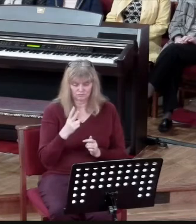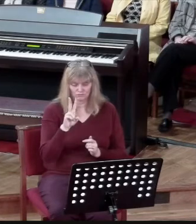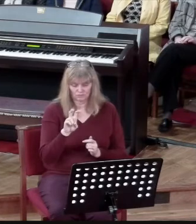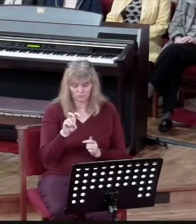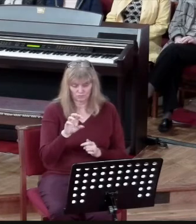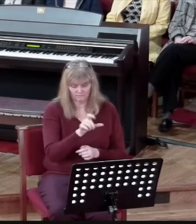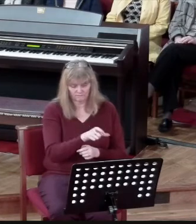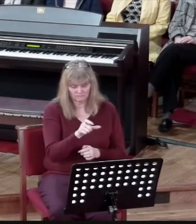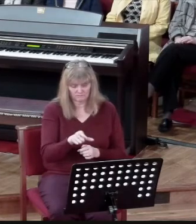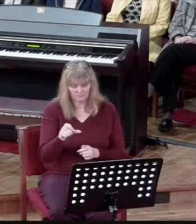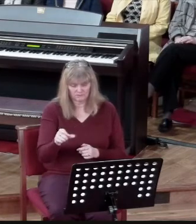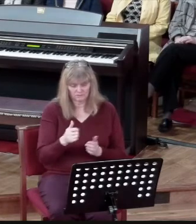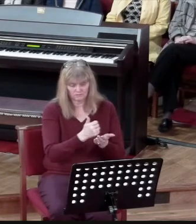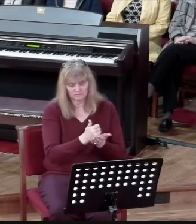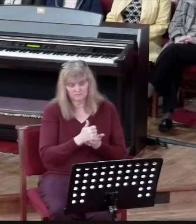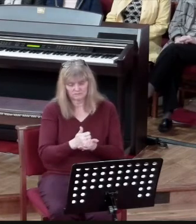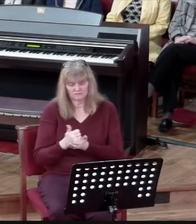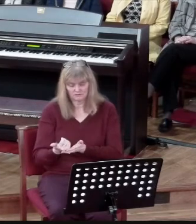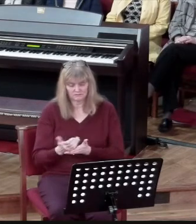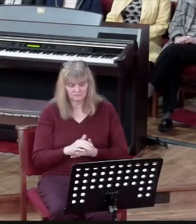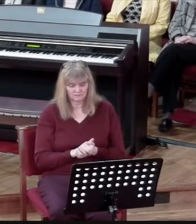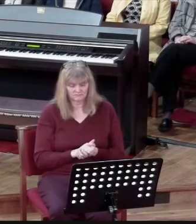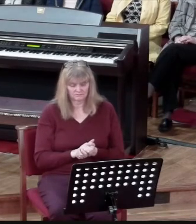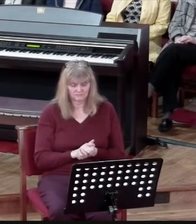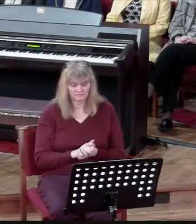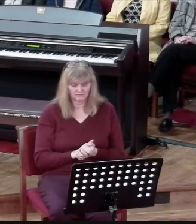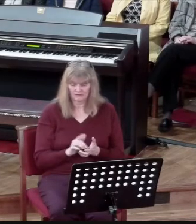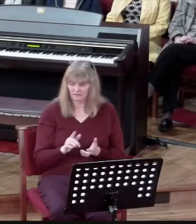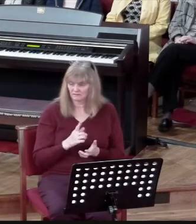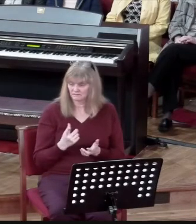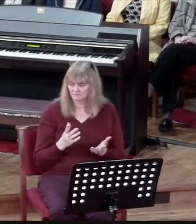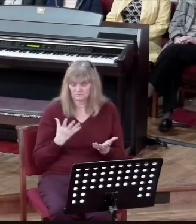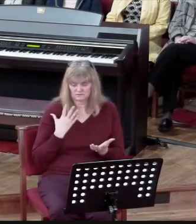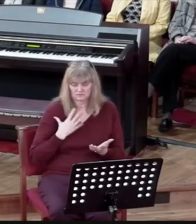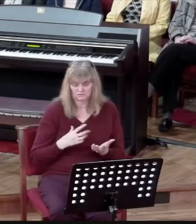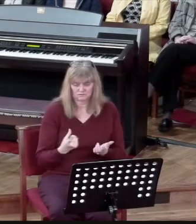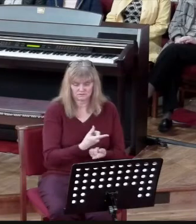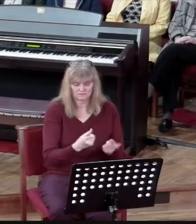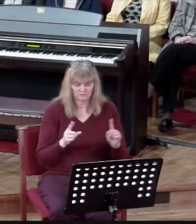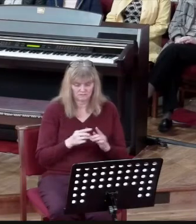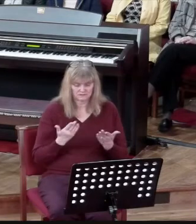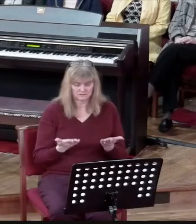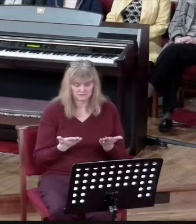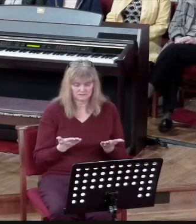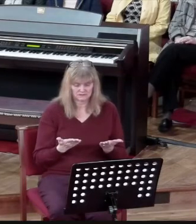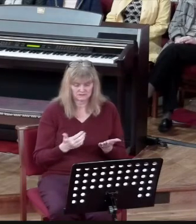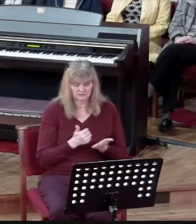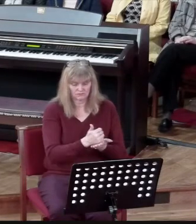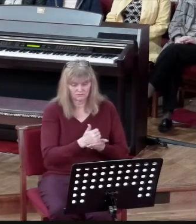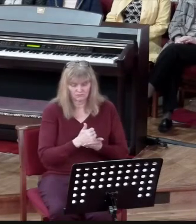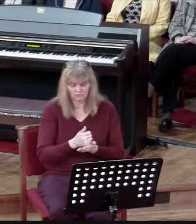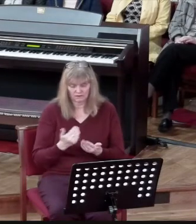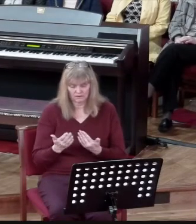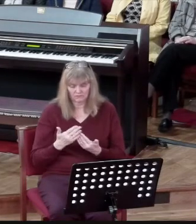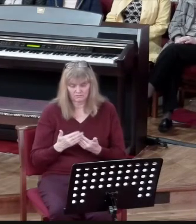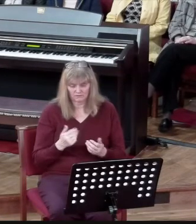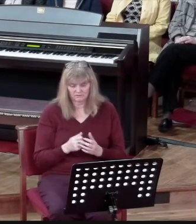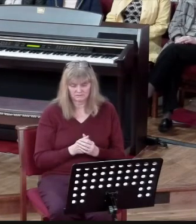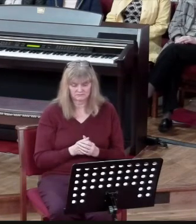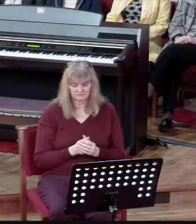him. That's what he wants from us. And he says, "Come to me." And never mind for the moment all we have to